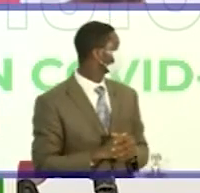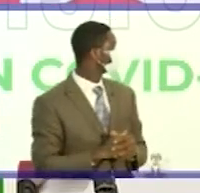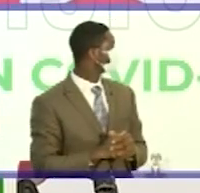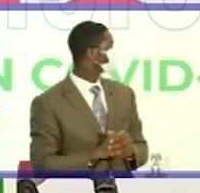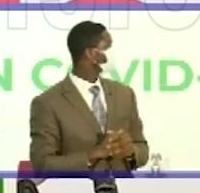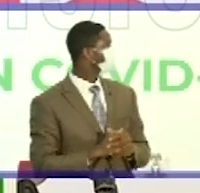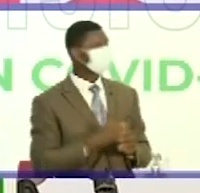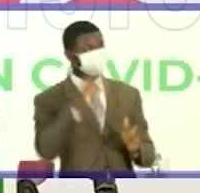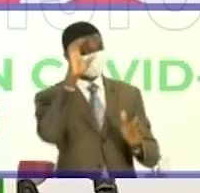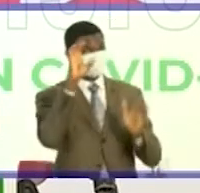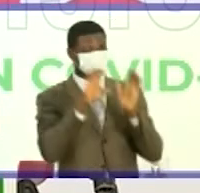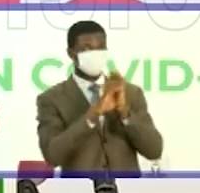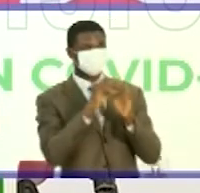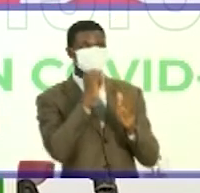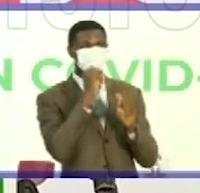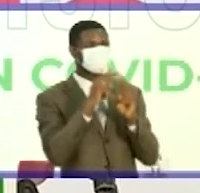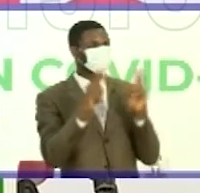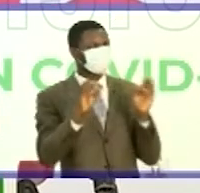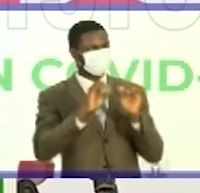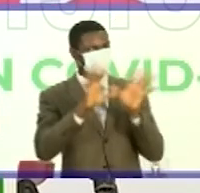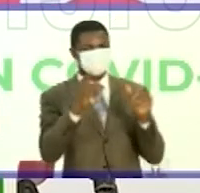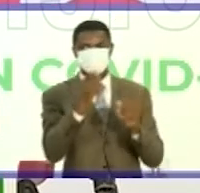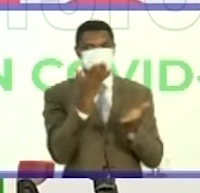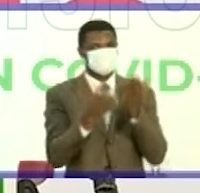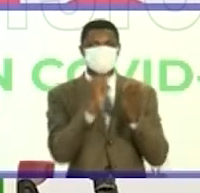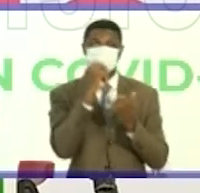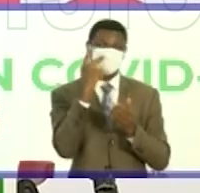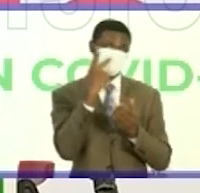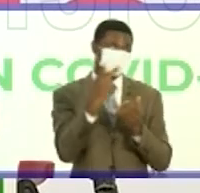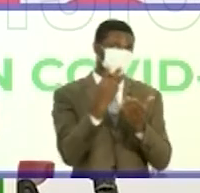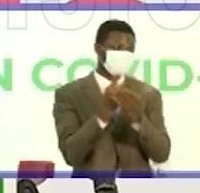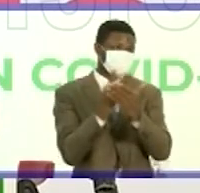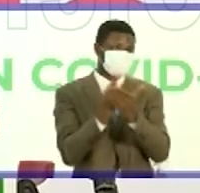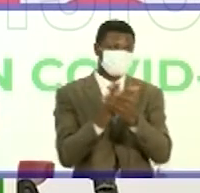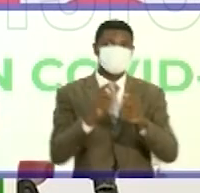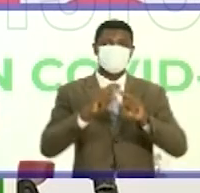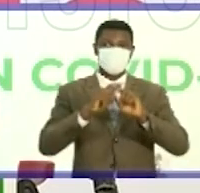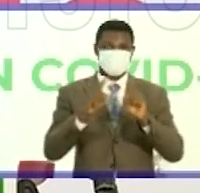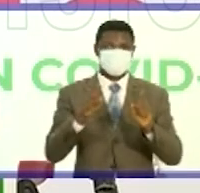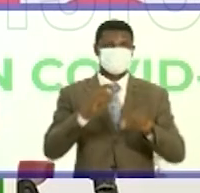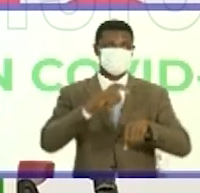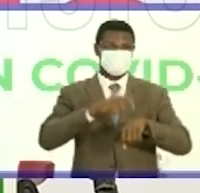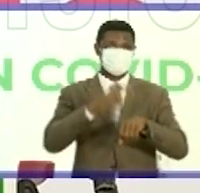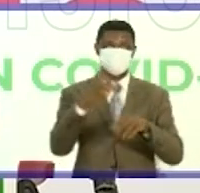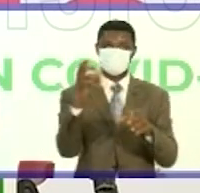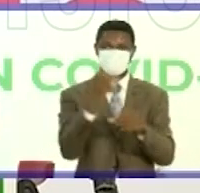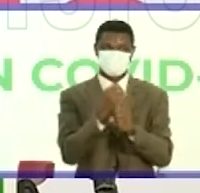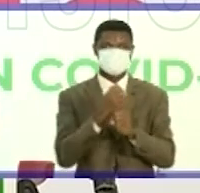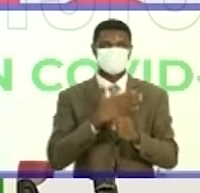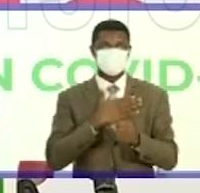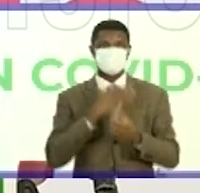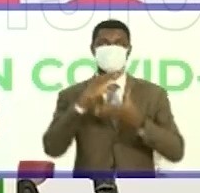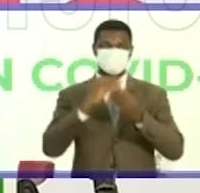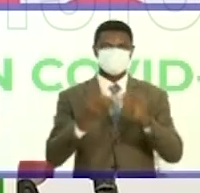Though the pictures are not very sharp and you can't see the figures from there, but by the time you get a copy of my speech,